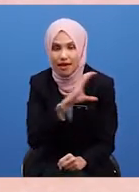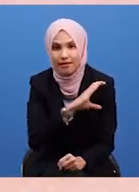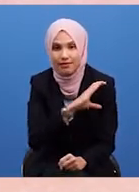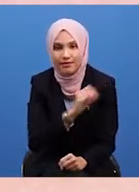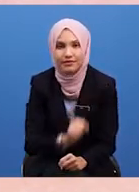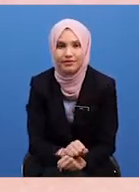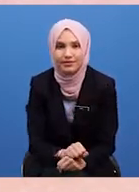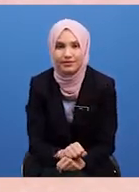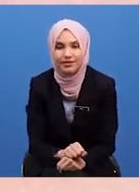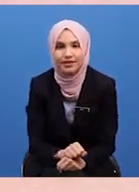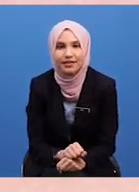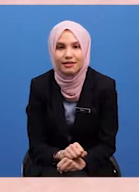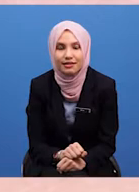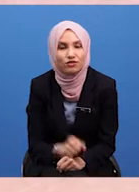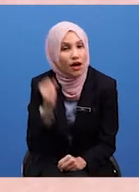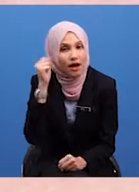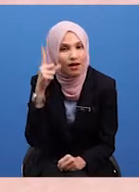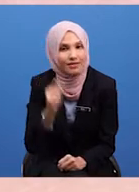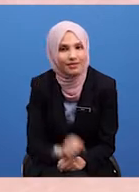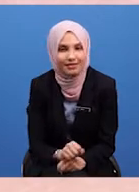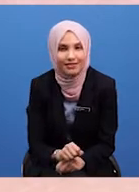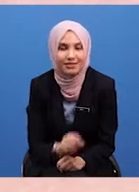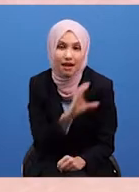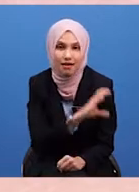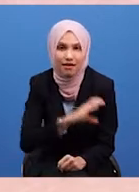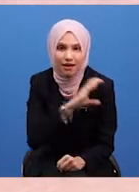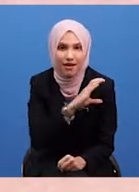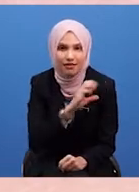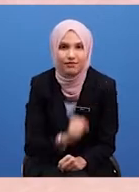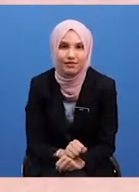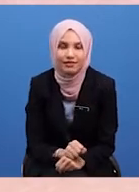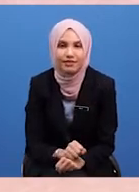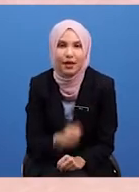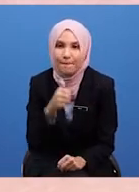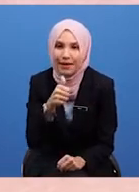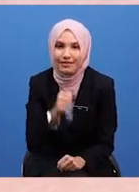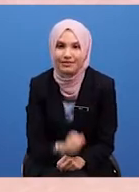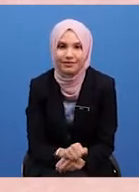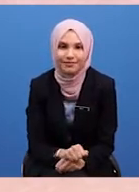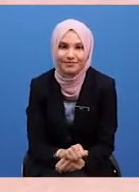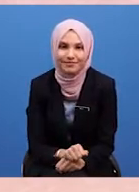hence enabling us to understand the characters better.